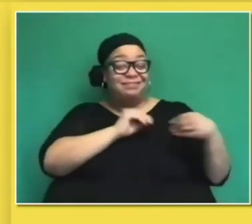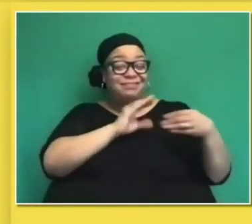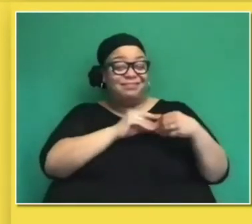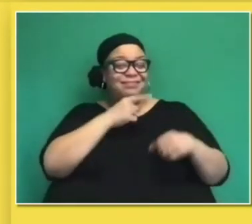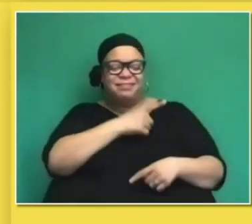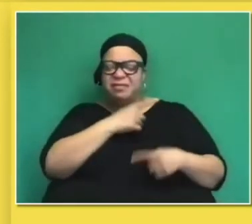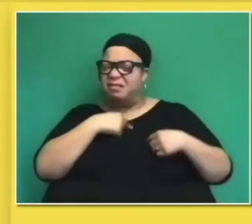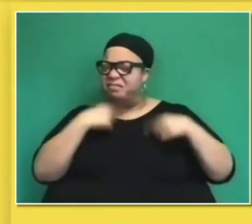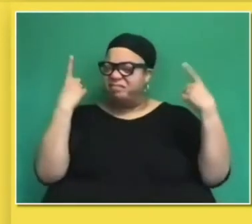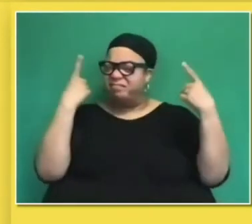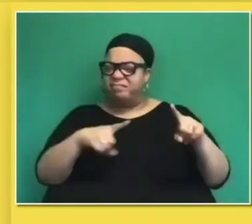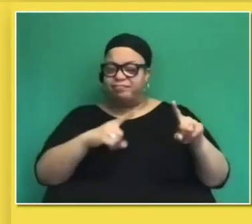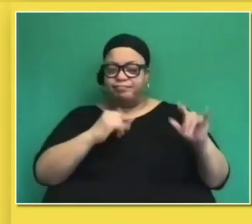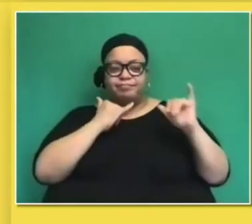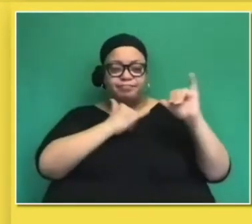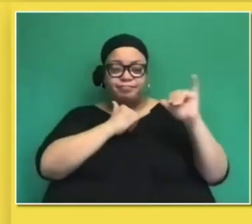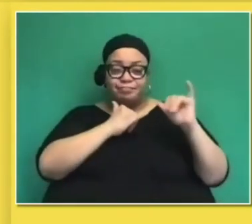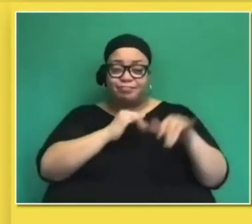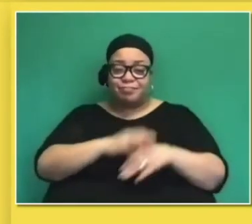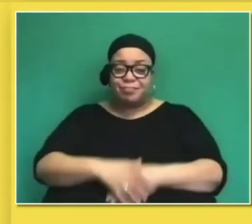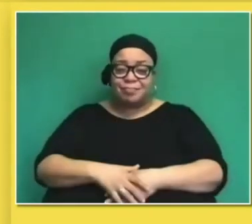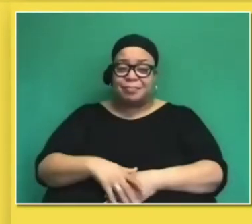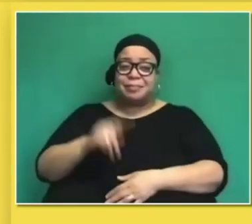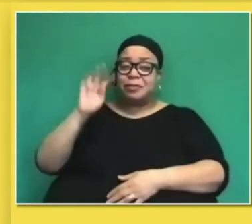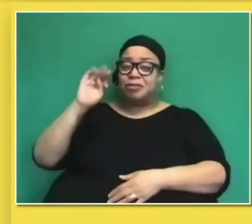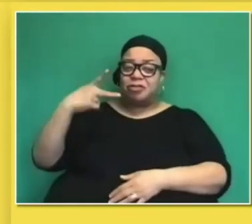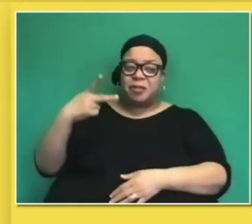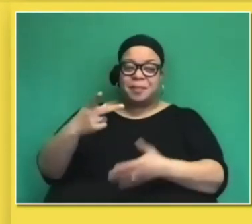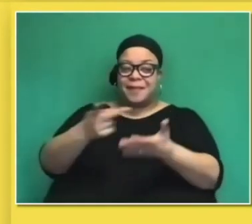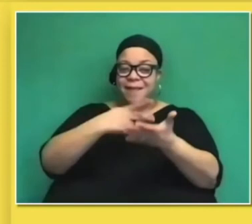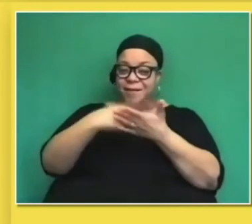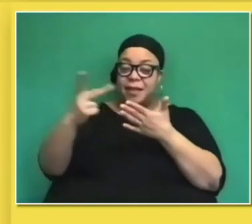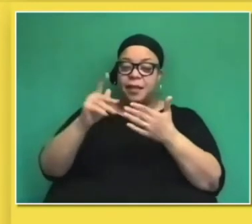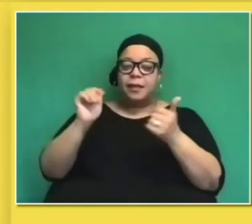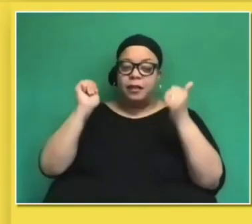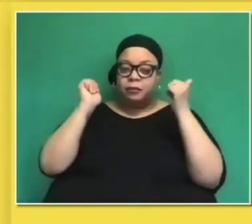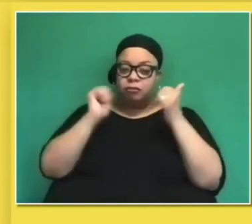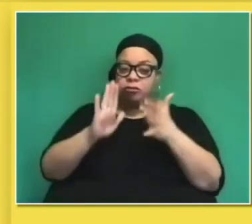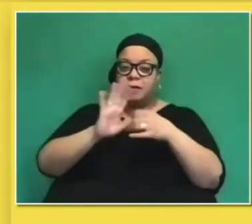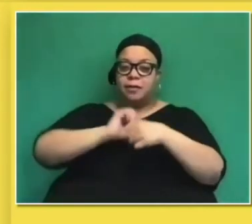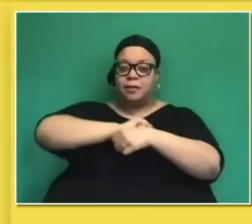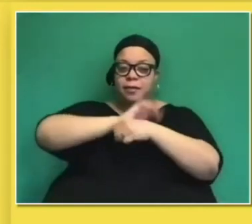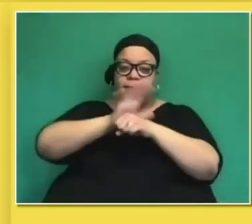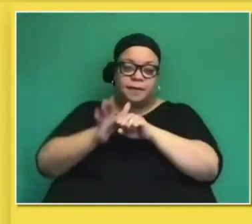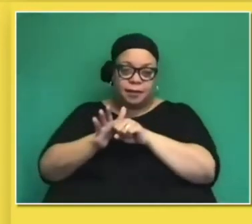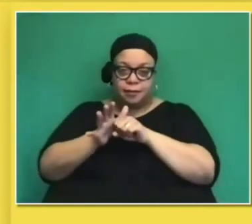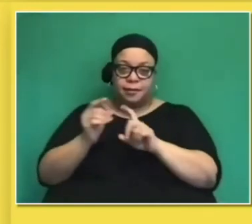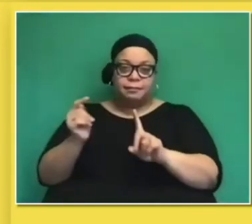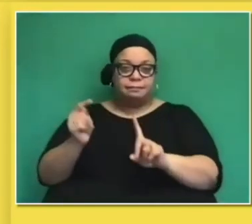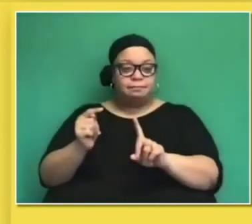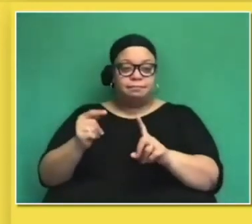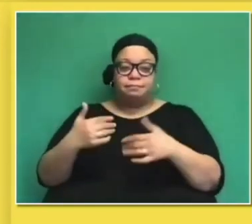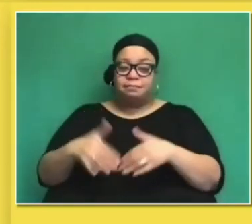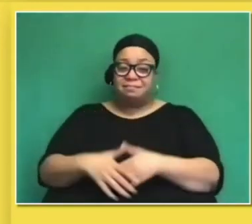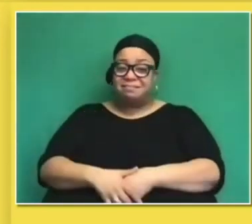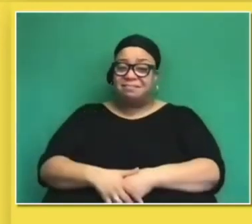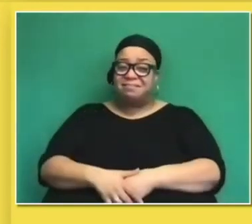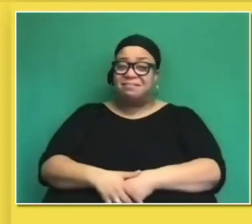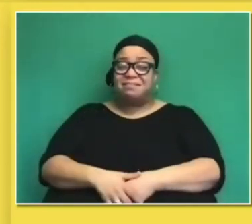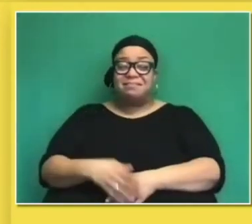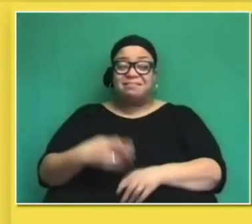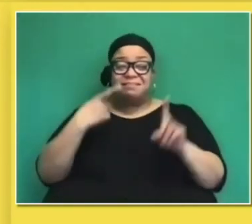to address the pandemic, to become a super spreader himself, spreading death and